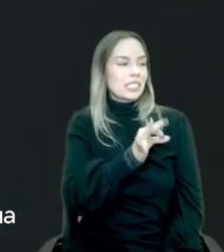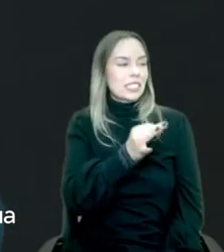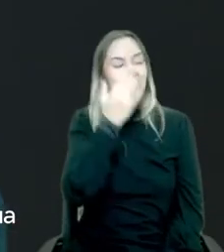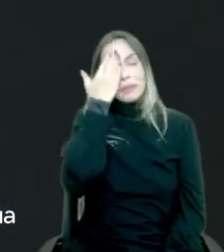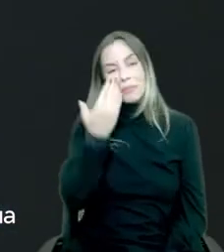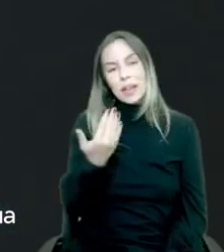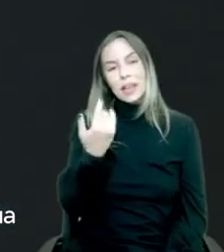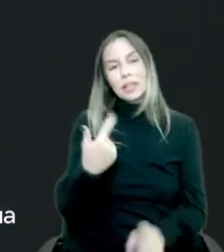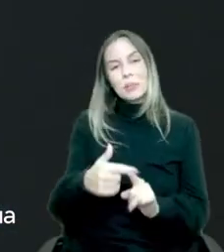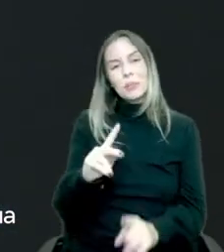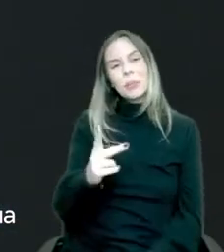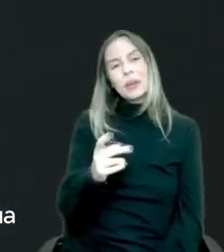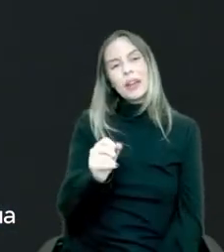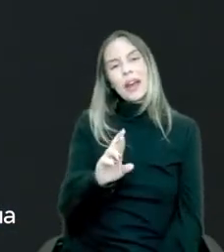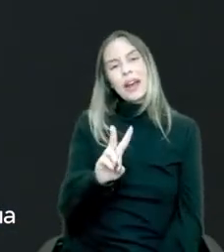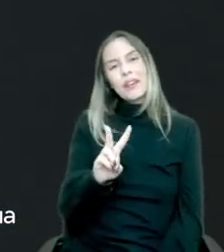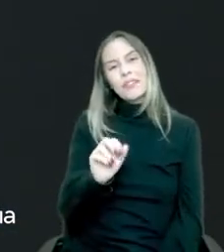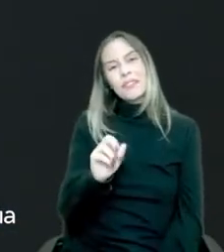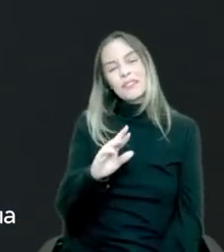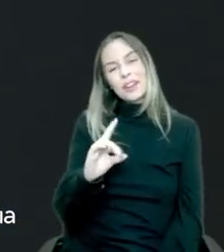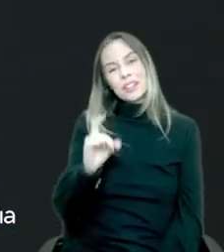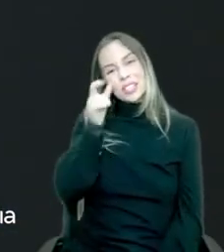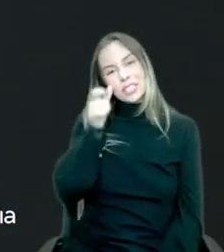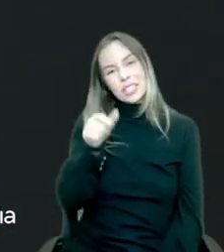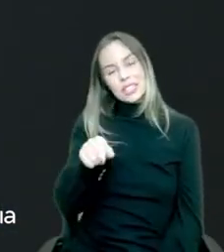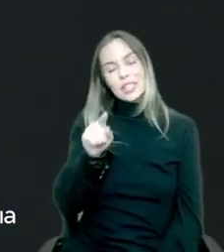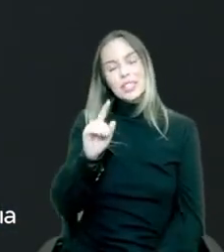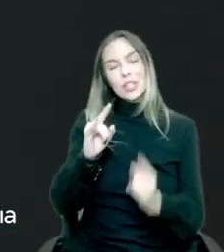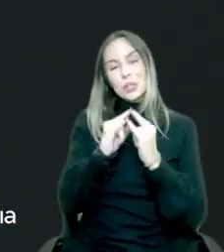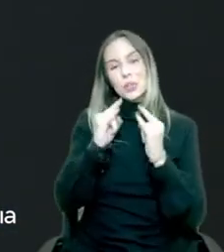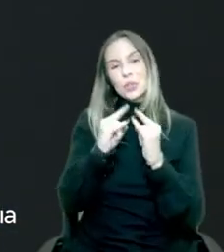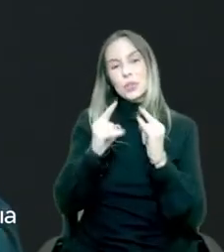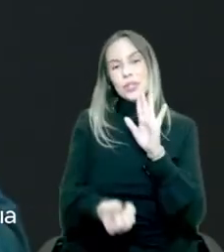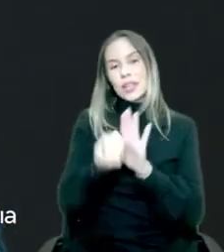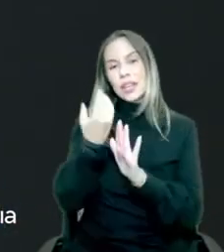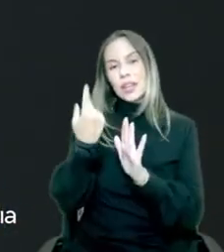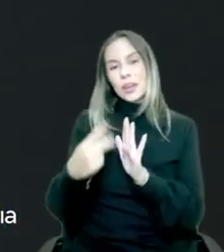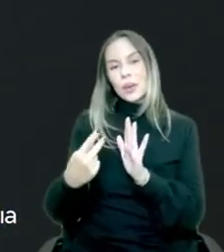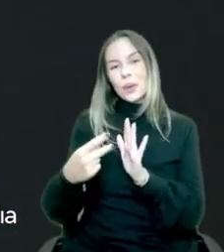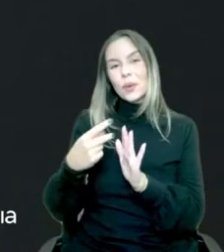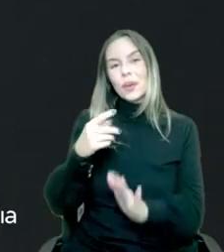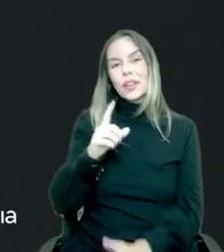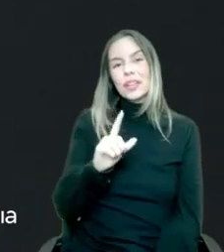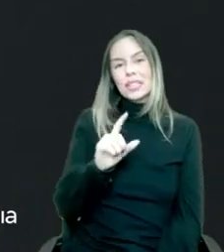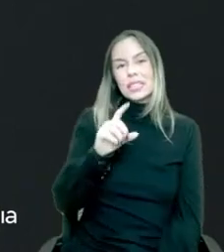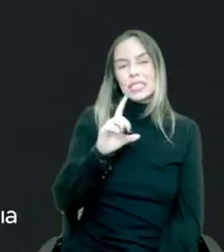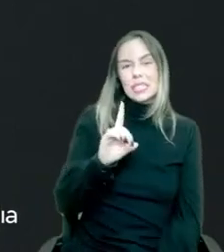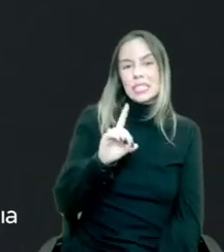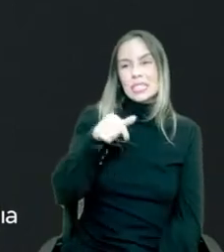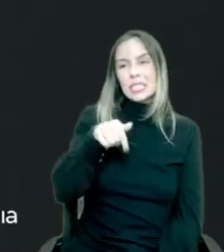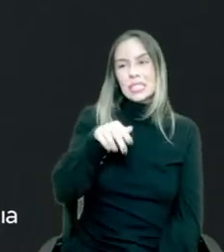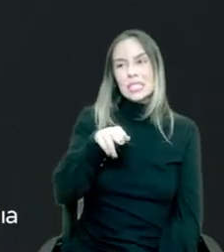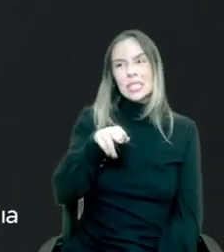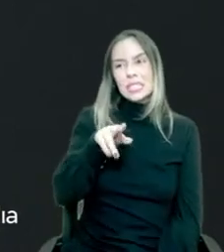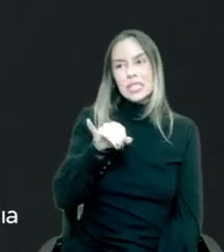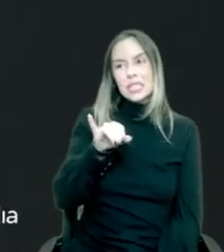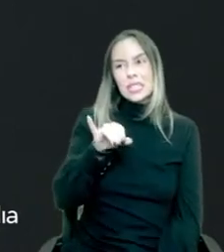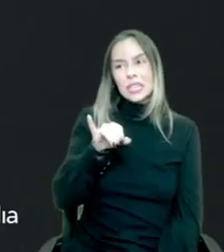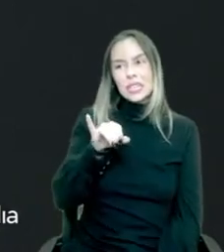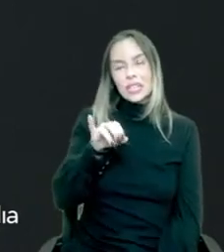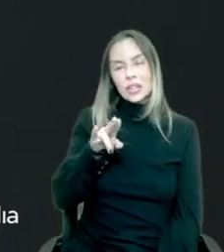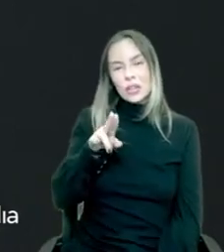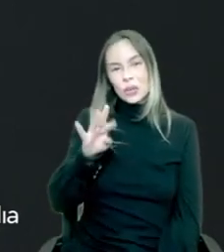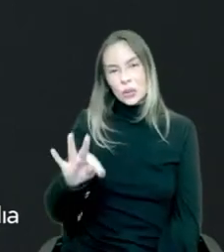has an institute they've created called D-Cubed. And so it's data, design, and